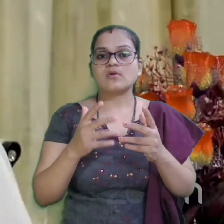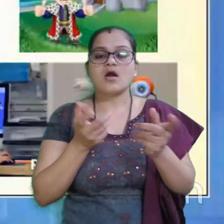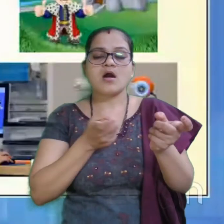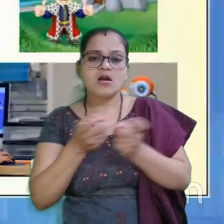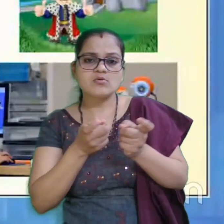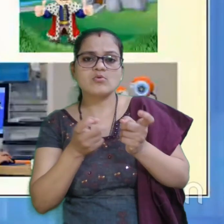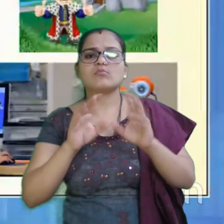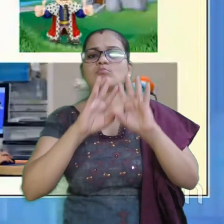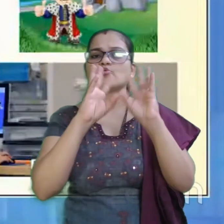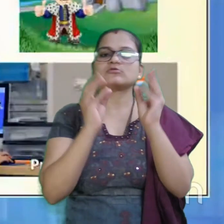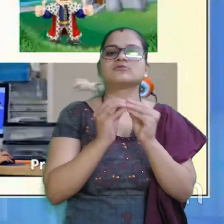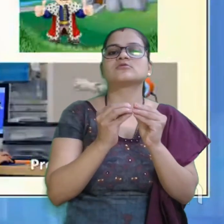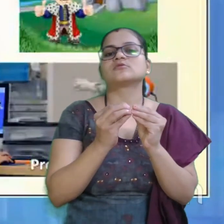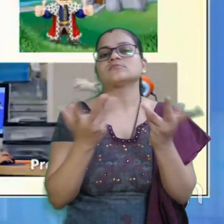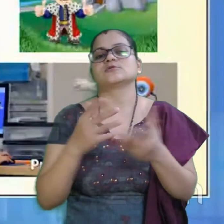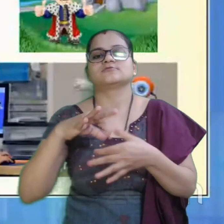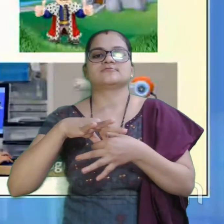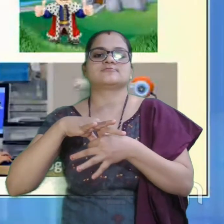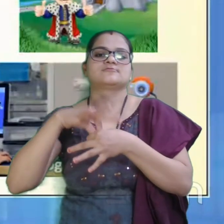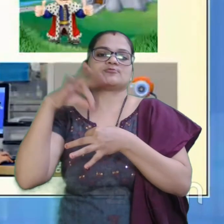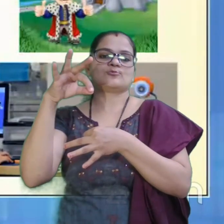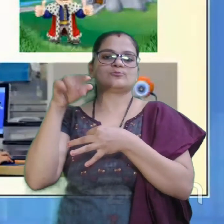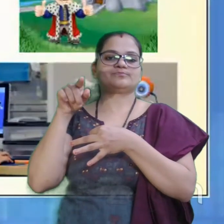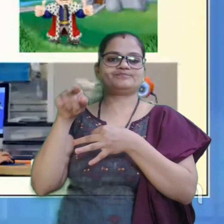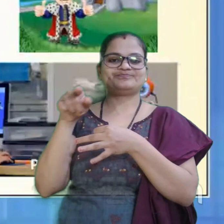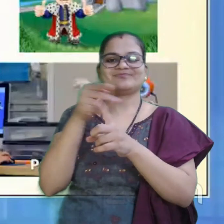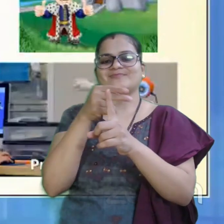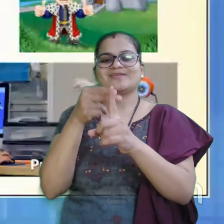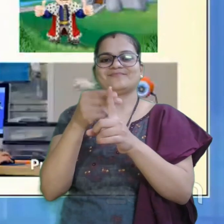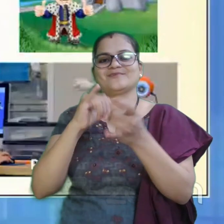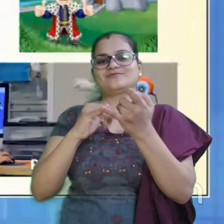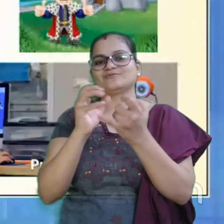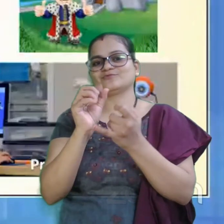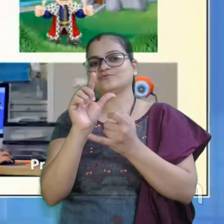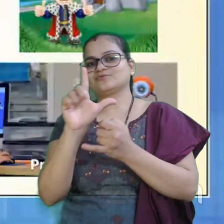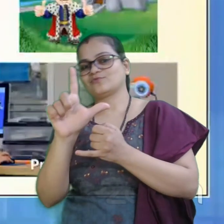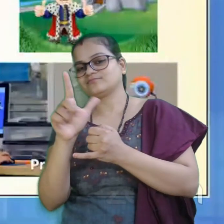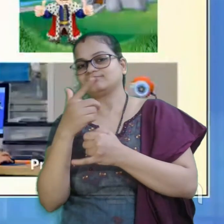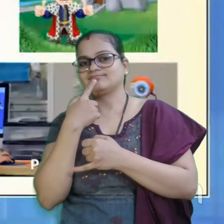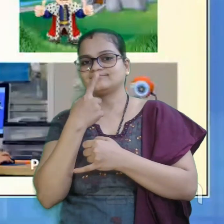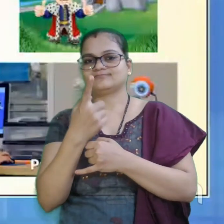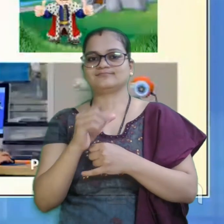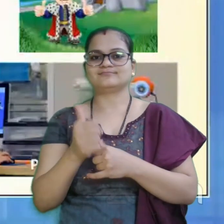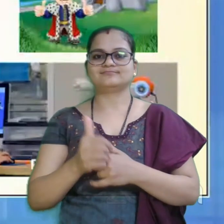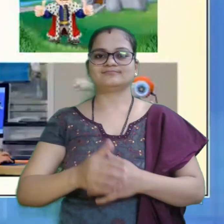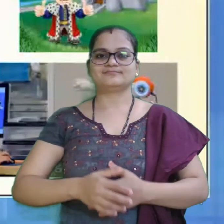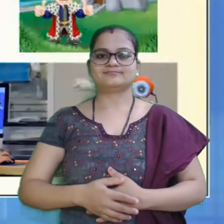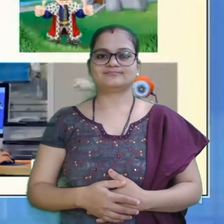the body. The whole control is with the programmer, which we can say is the soul.